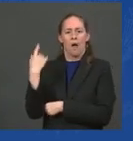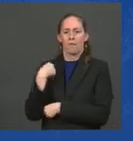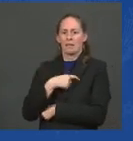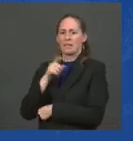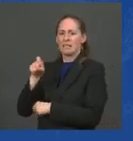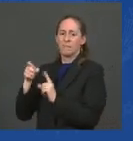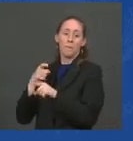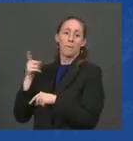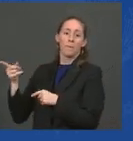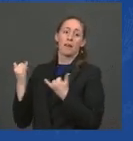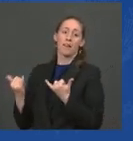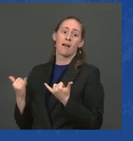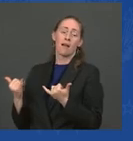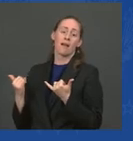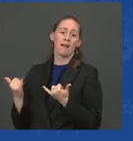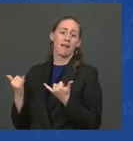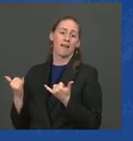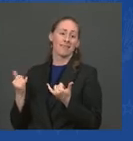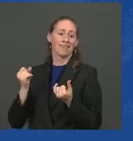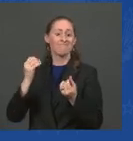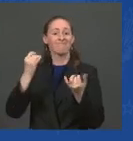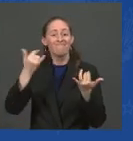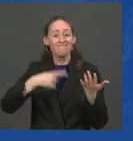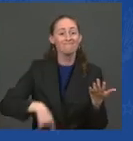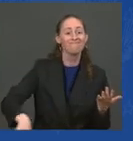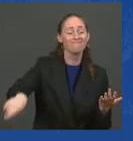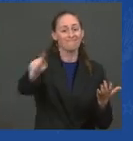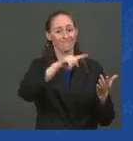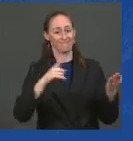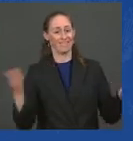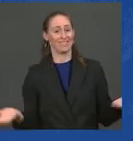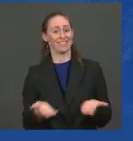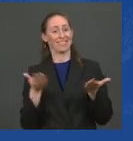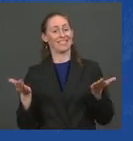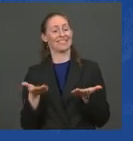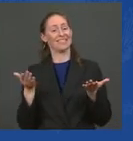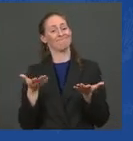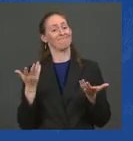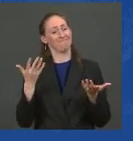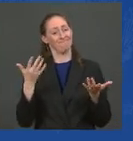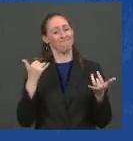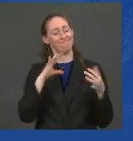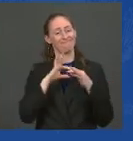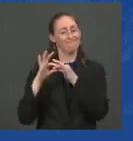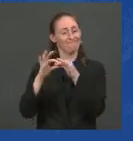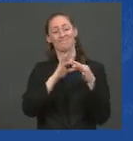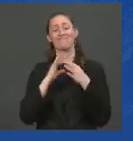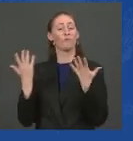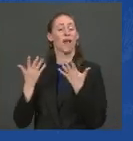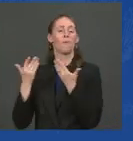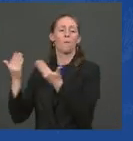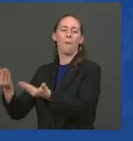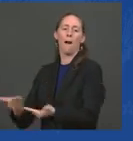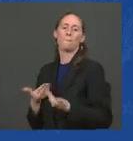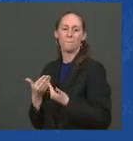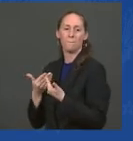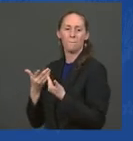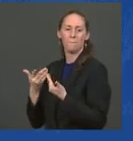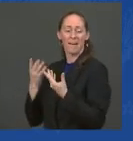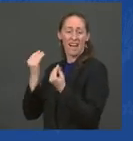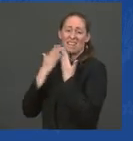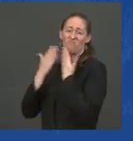My friends gathered here today on this campus, would you please join me in welcoming and thanking our